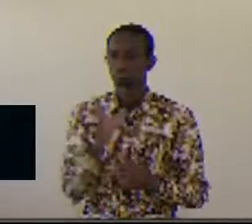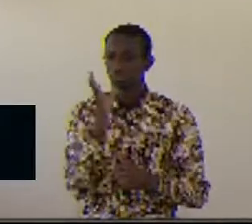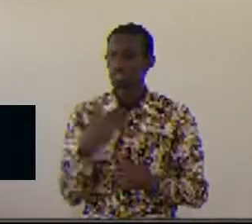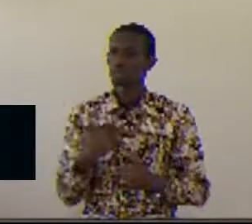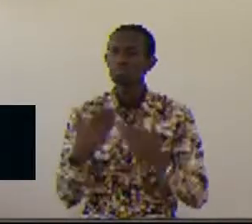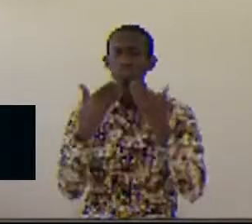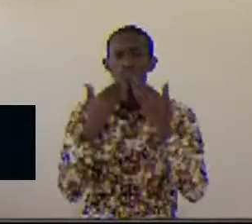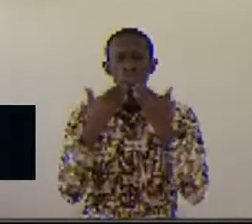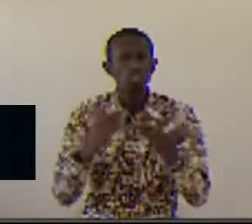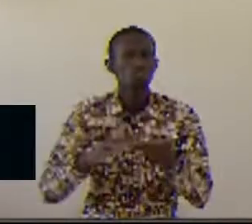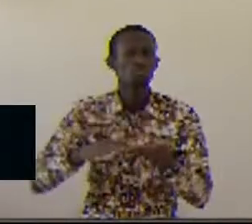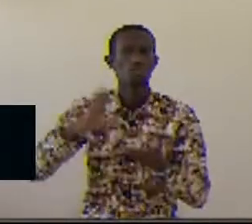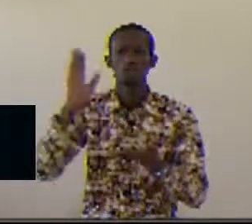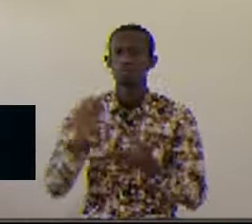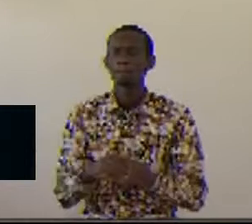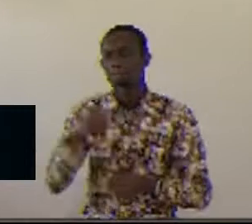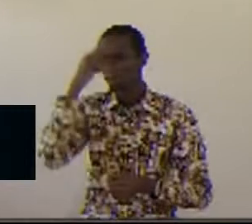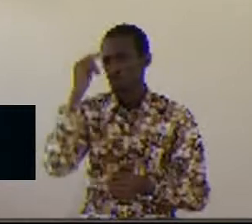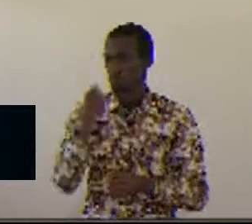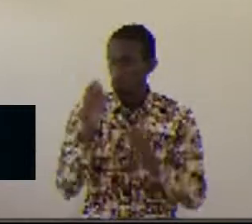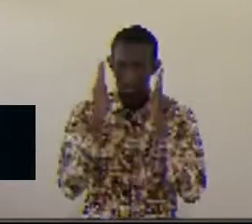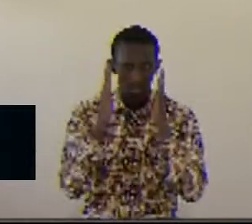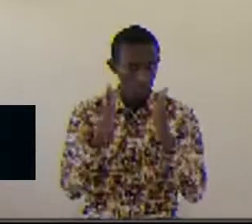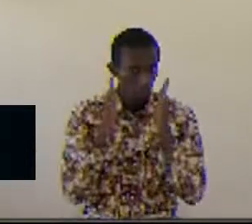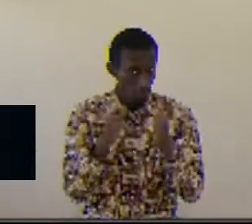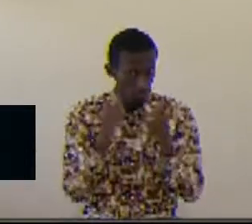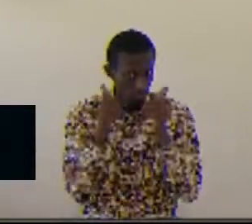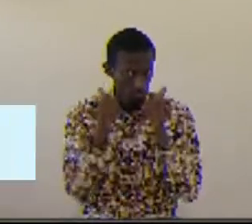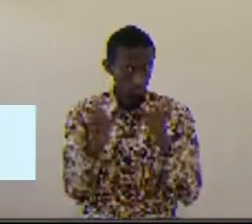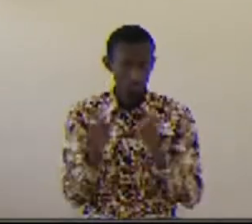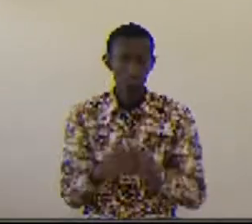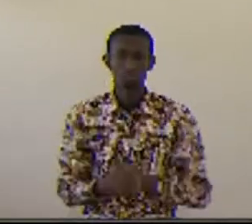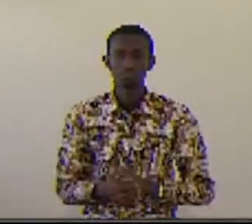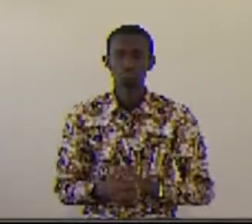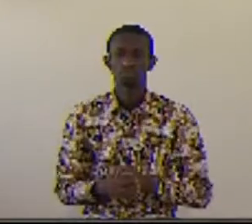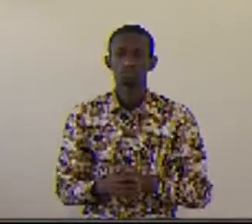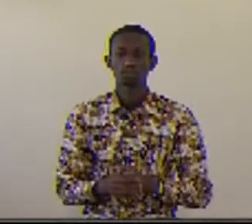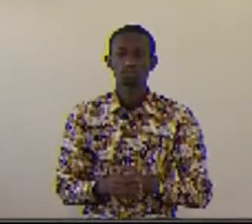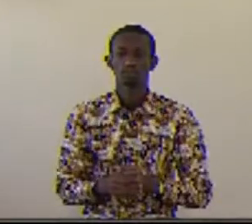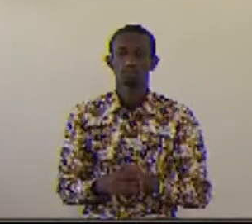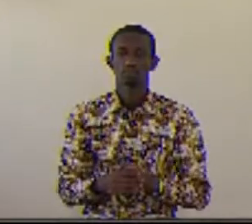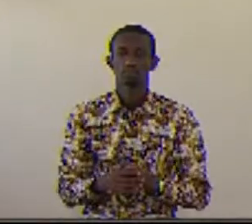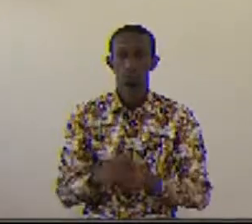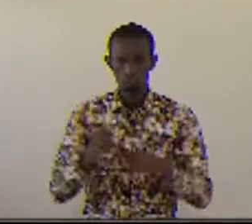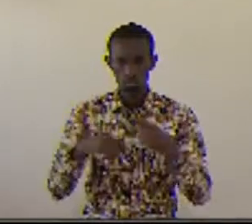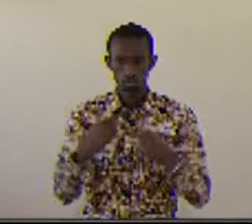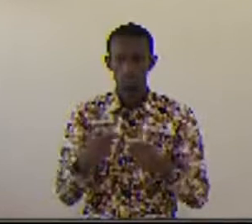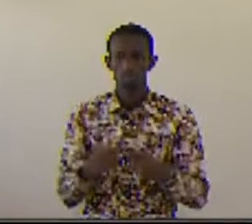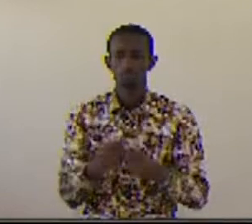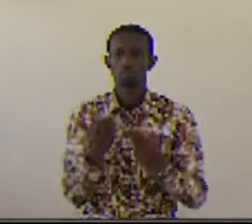you very much for your participation, your attention, and for always being there